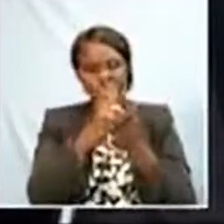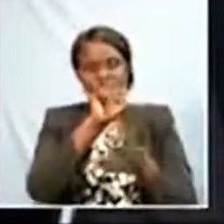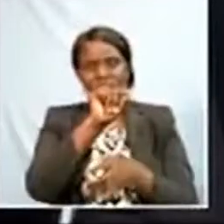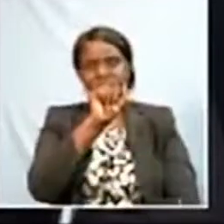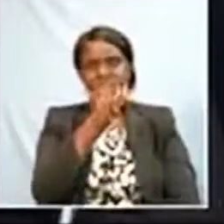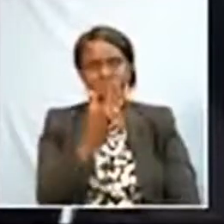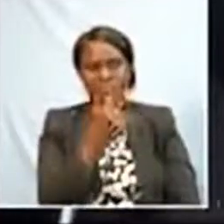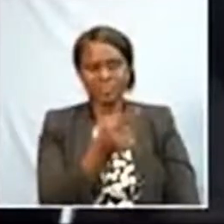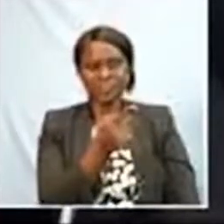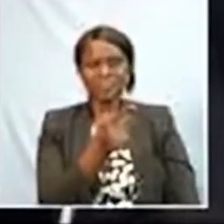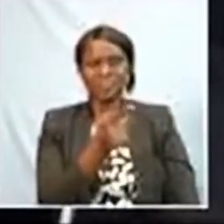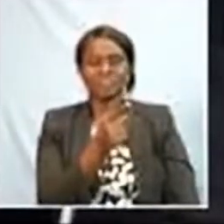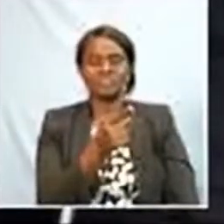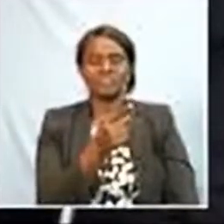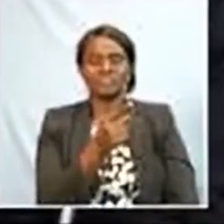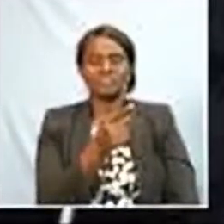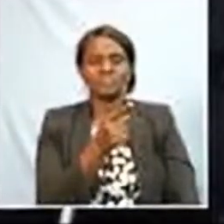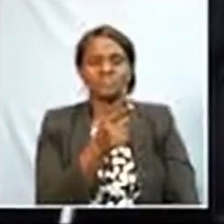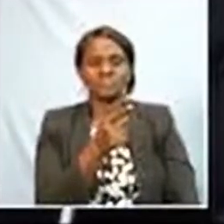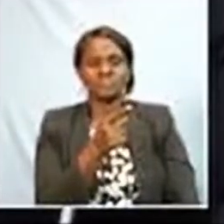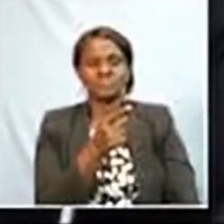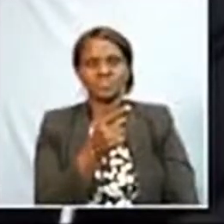2023